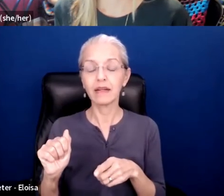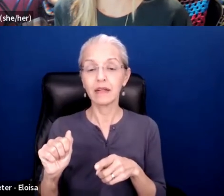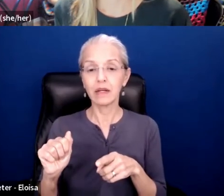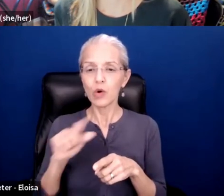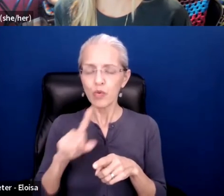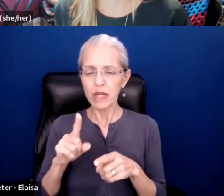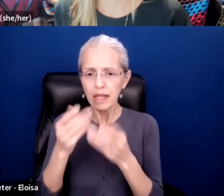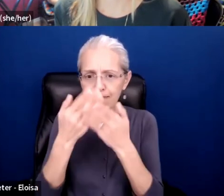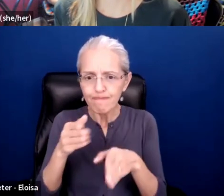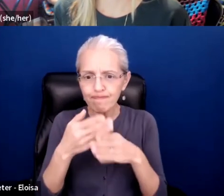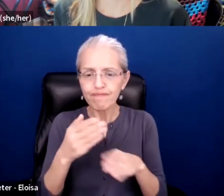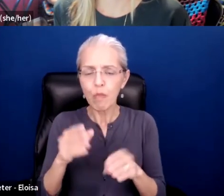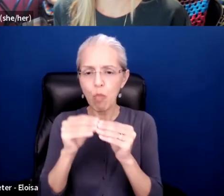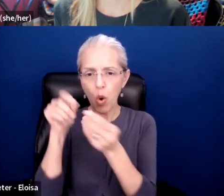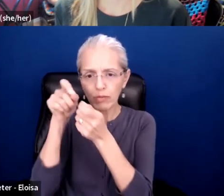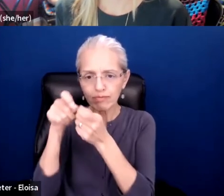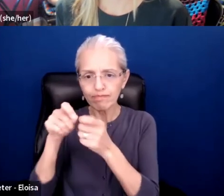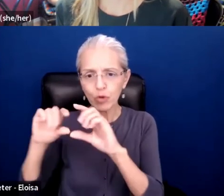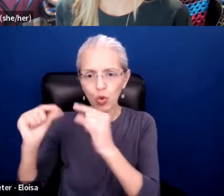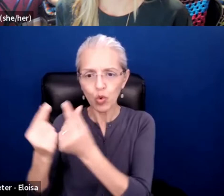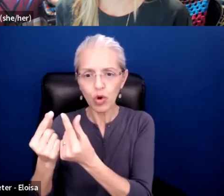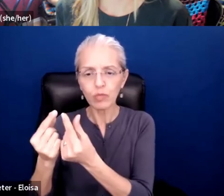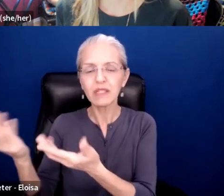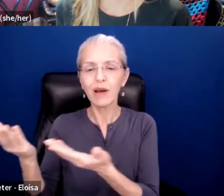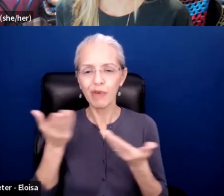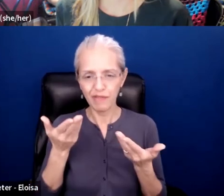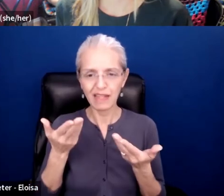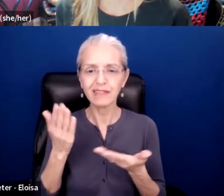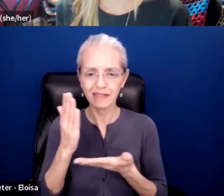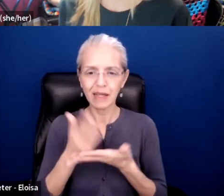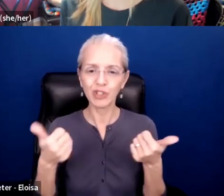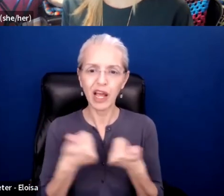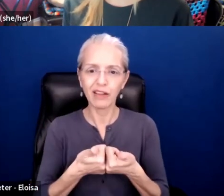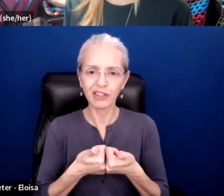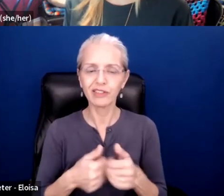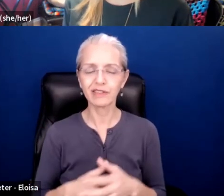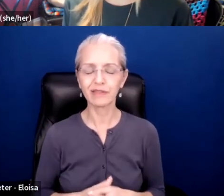into finer groups presents some methodological challenges.